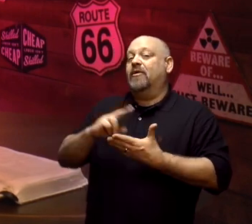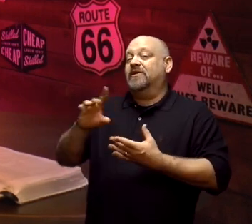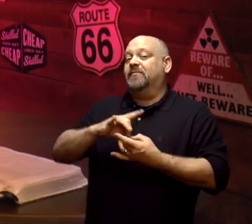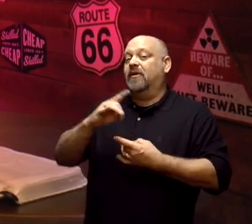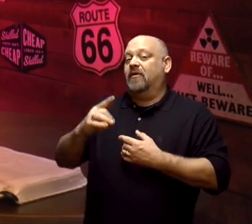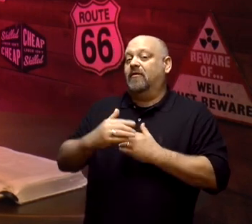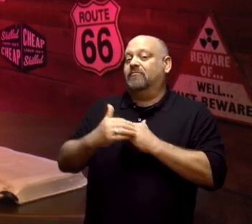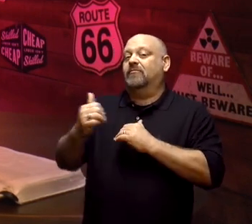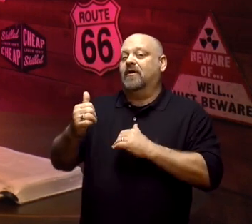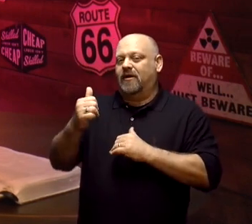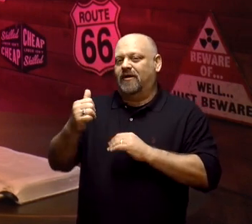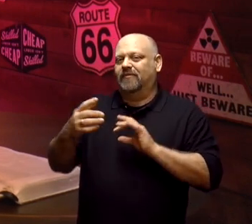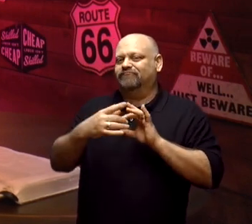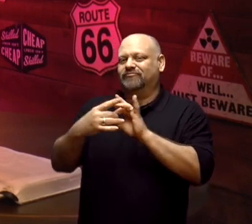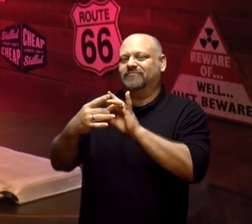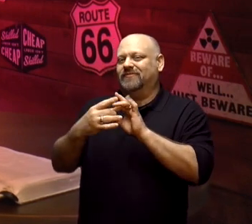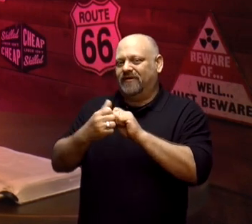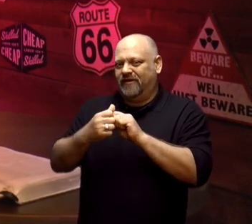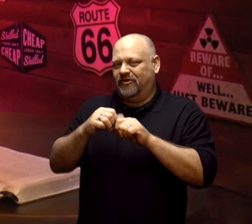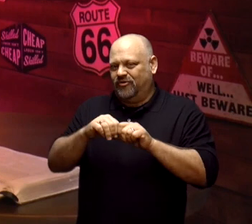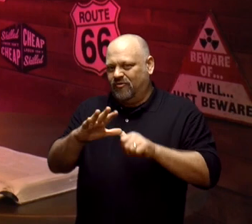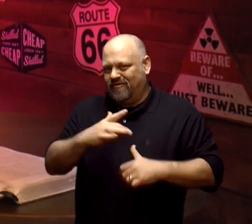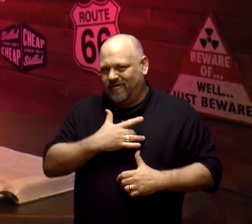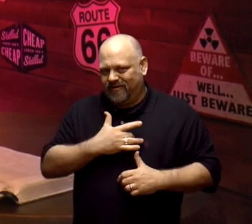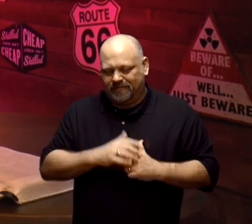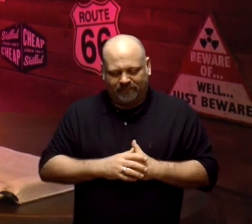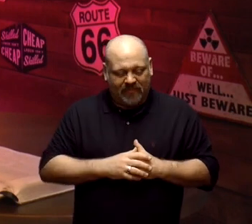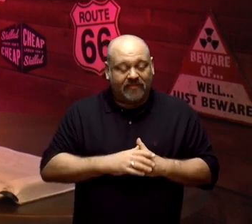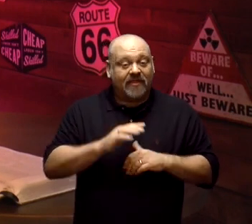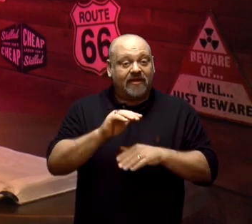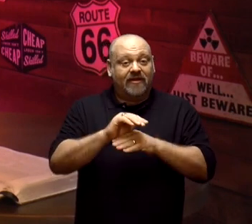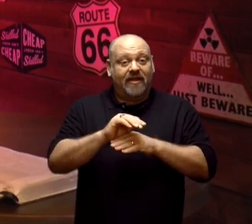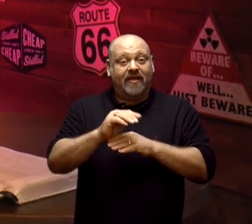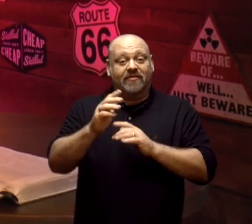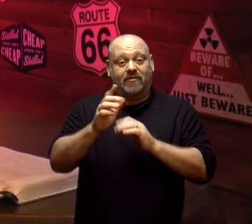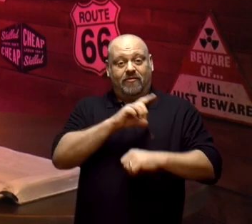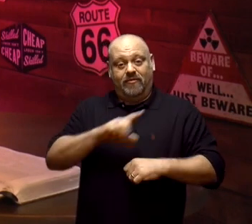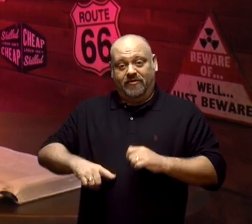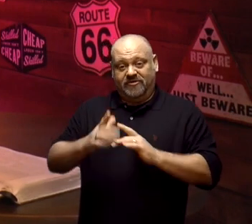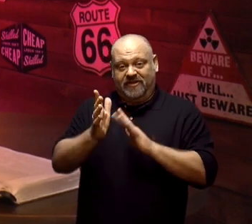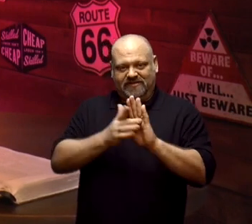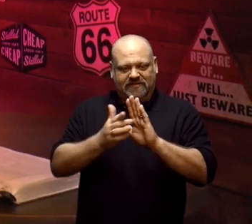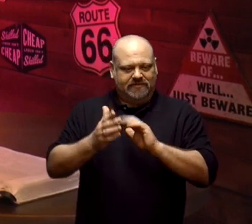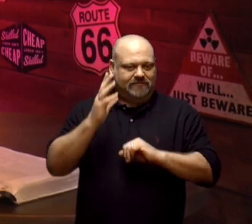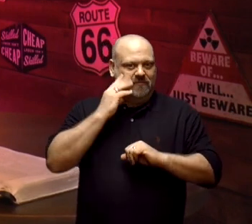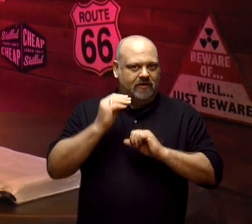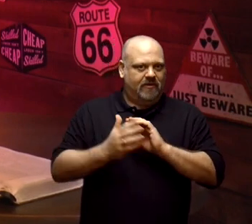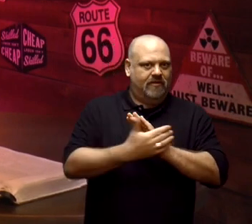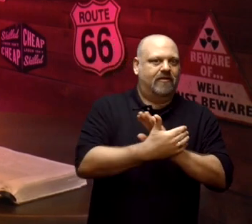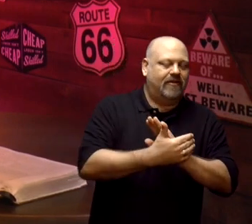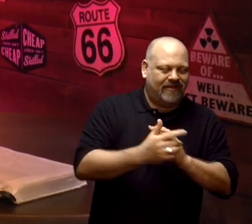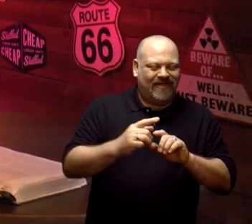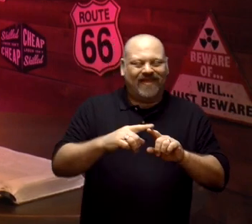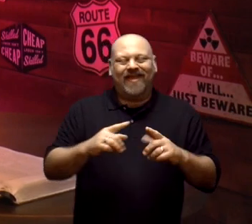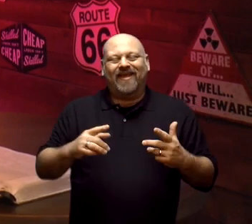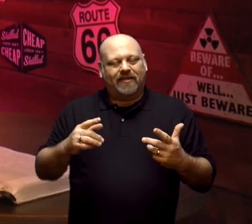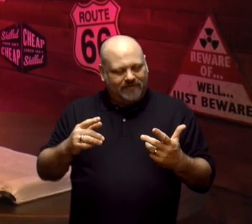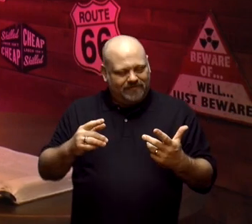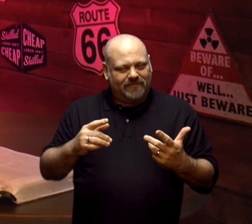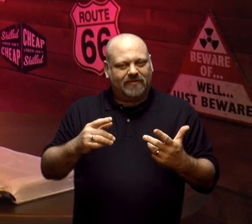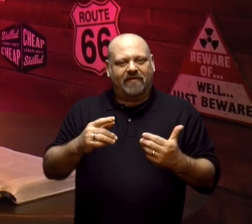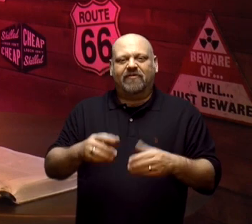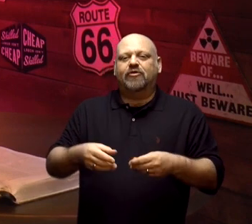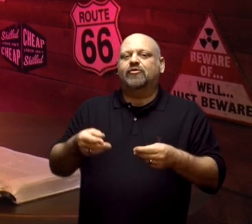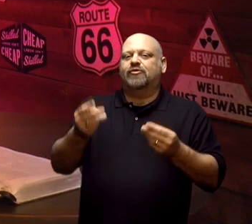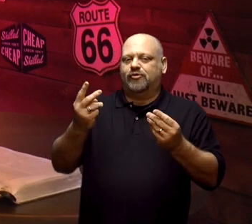took two very common elements, bread and a cup, and he gave thanks. Heavenly Father, we thank